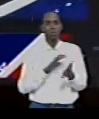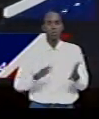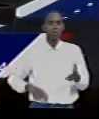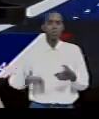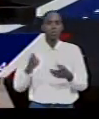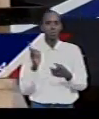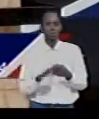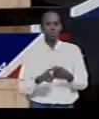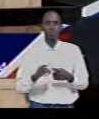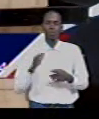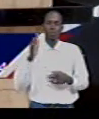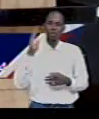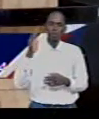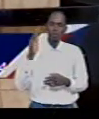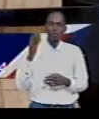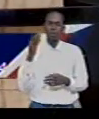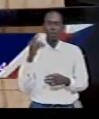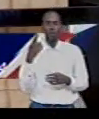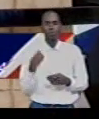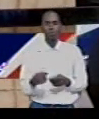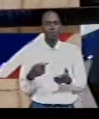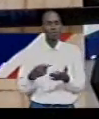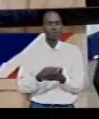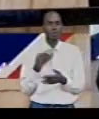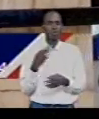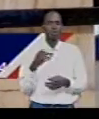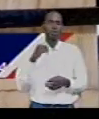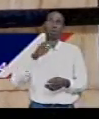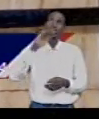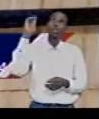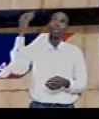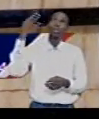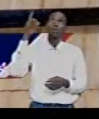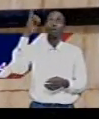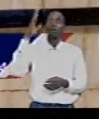testify of the gospel of the grace of God.